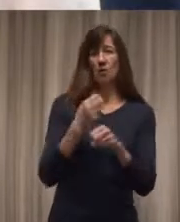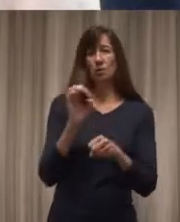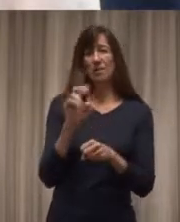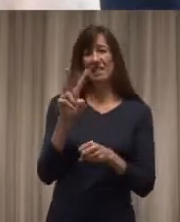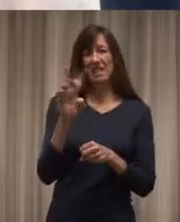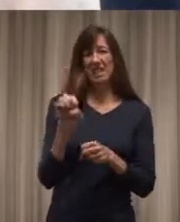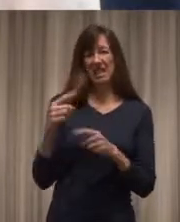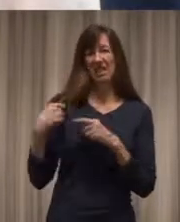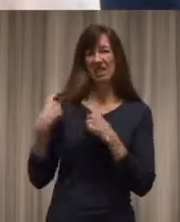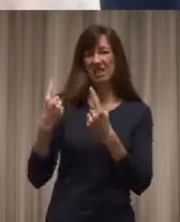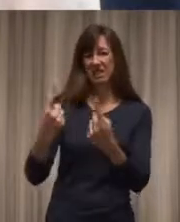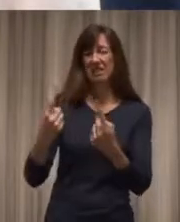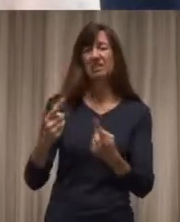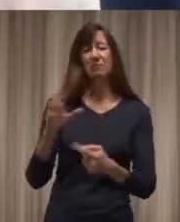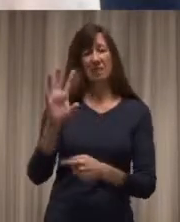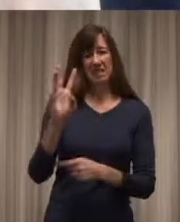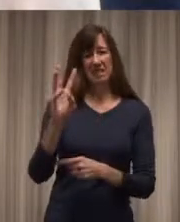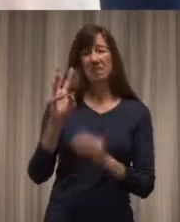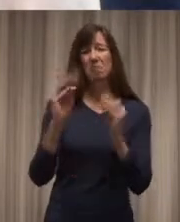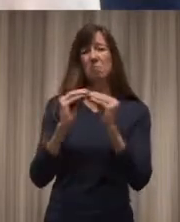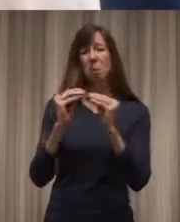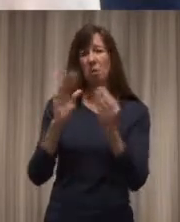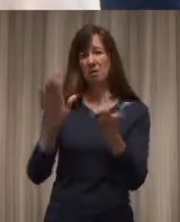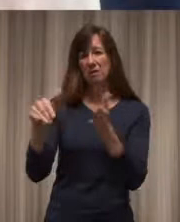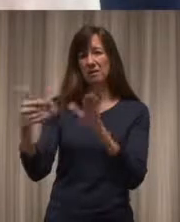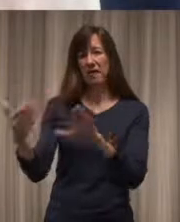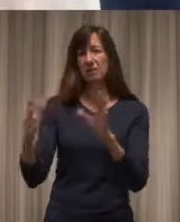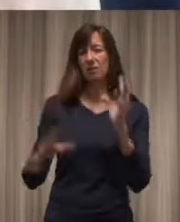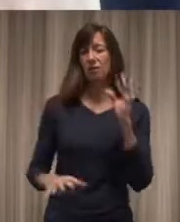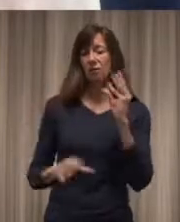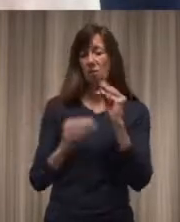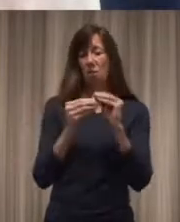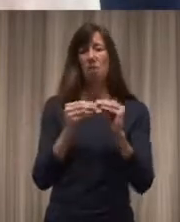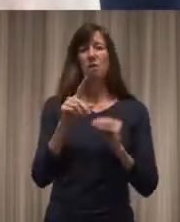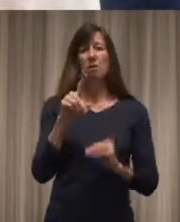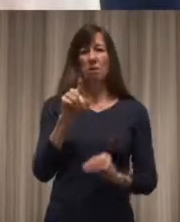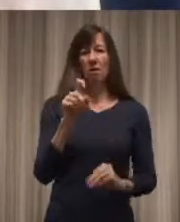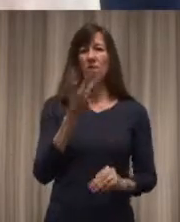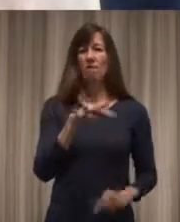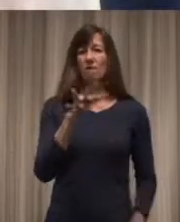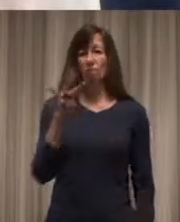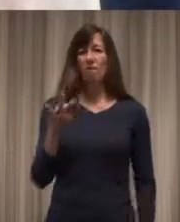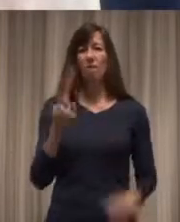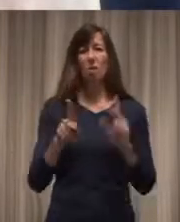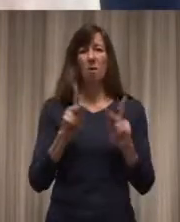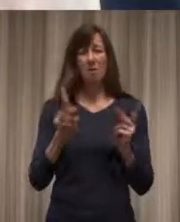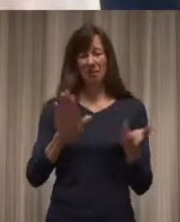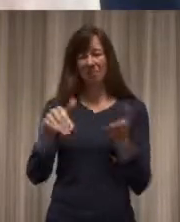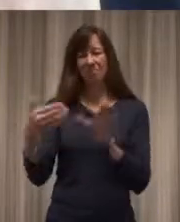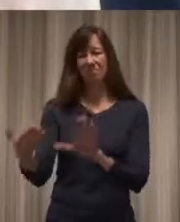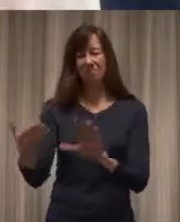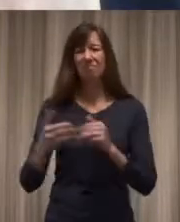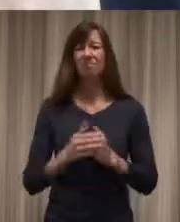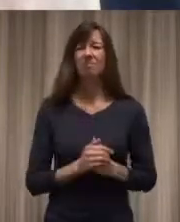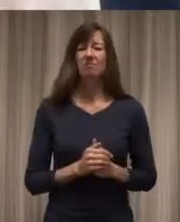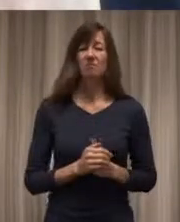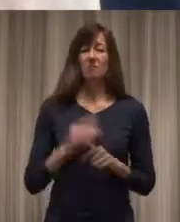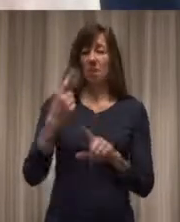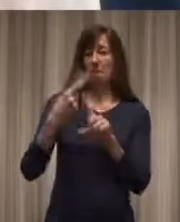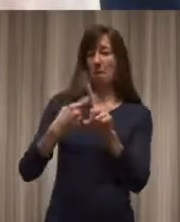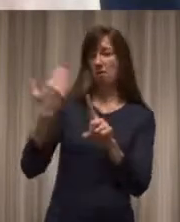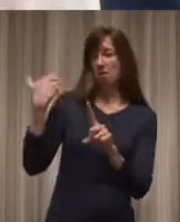County residents, bringing us to a total of 144. Just 1 month ago, at the beginning of December, we were